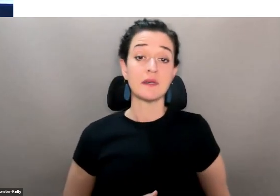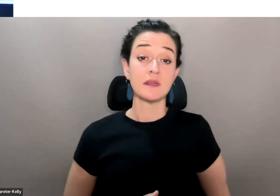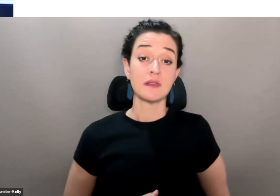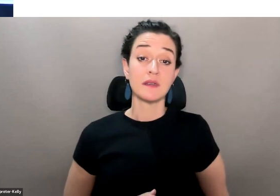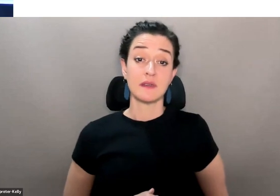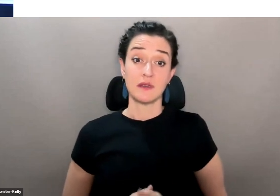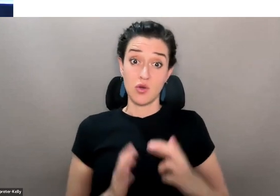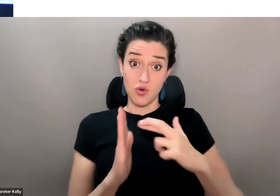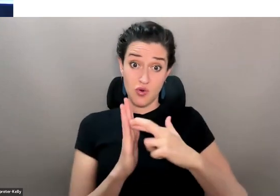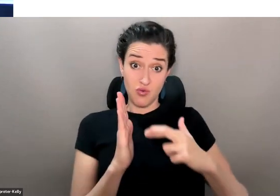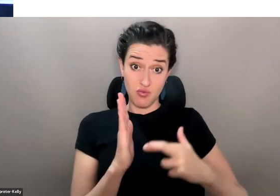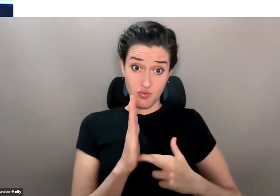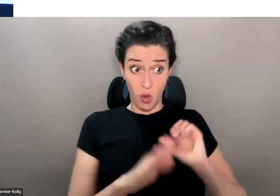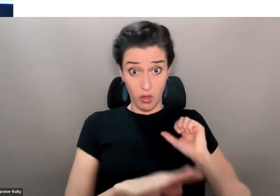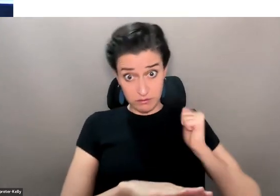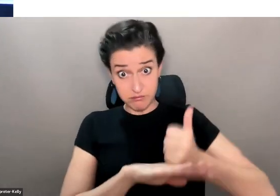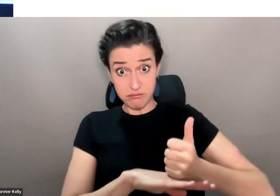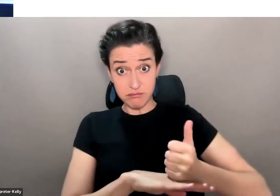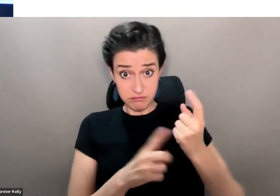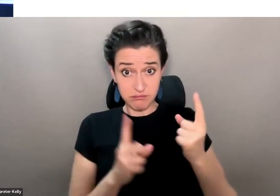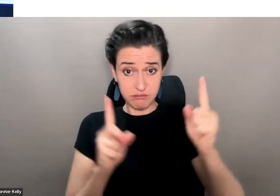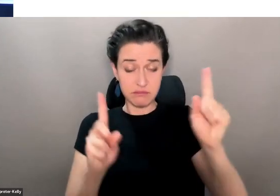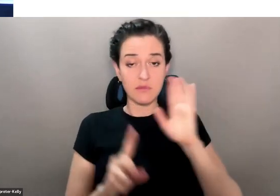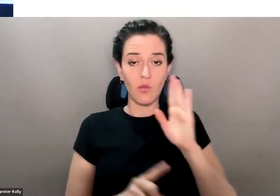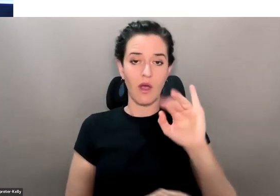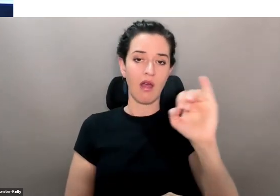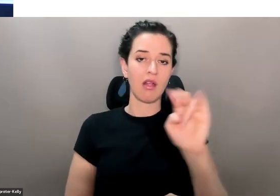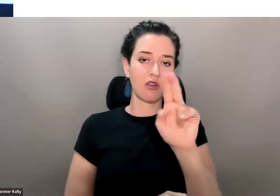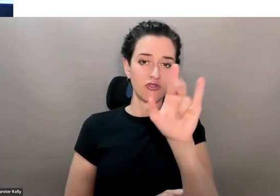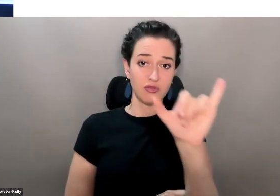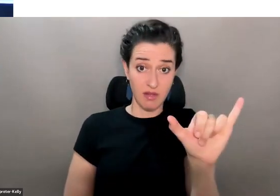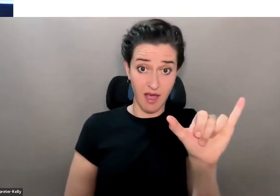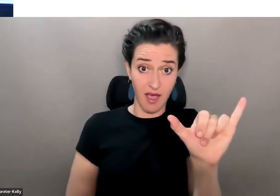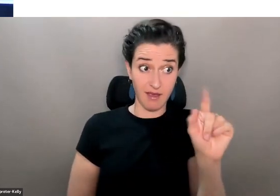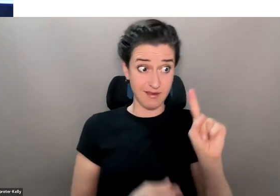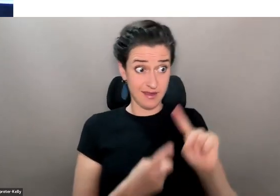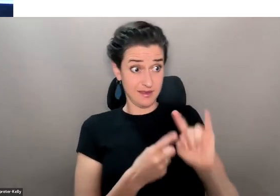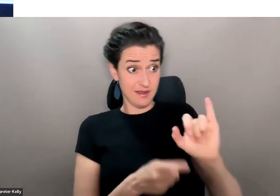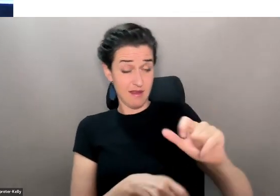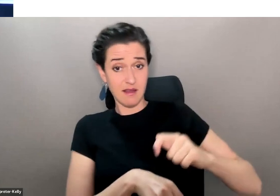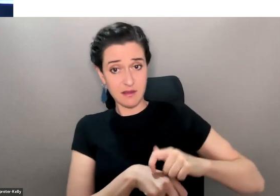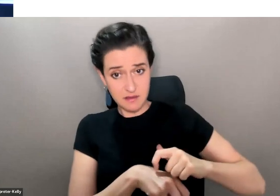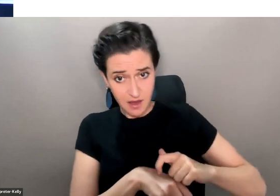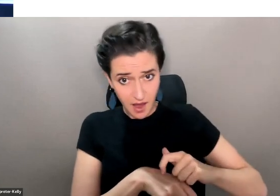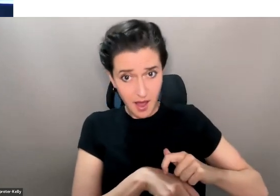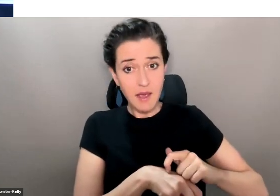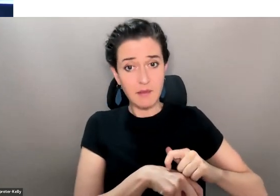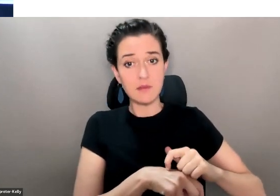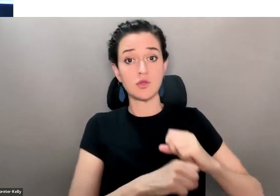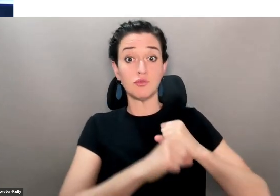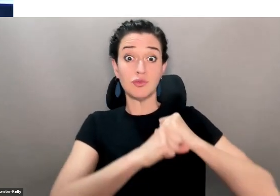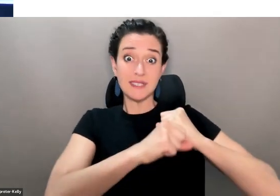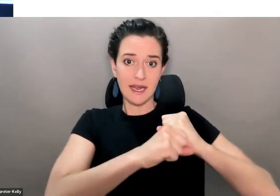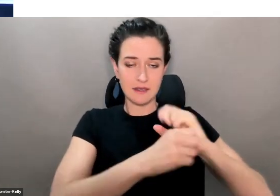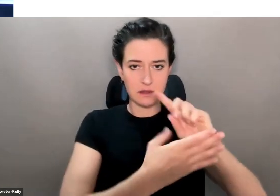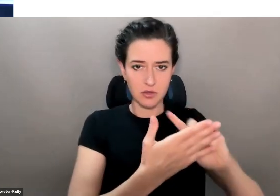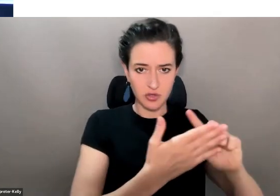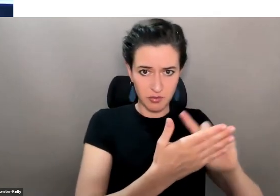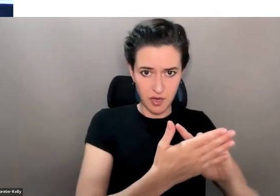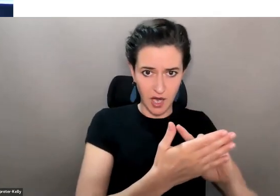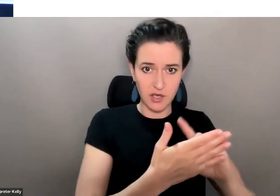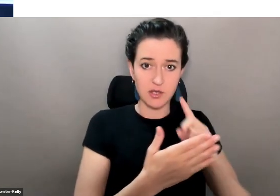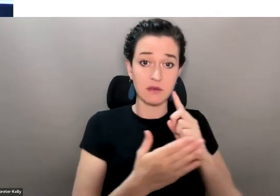takes effect in early July, the protections against discrimination on the basis of disability under the